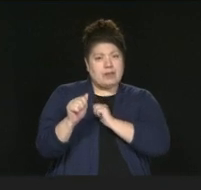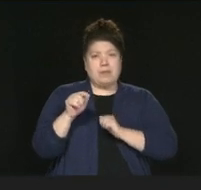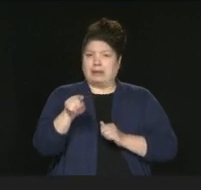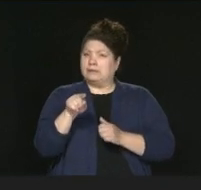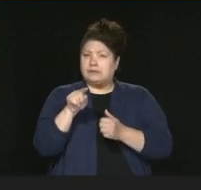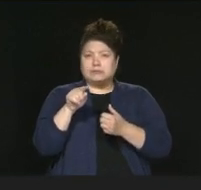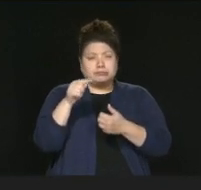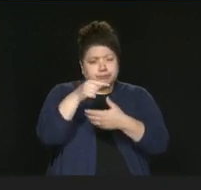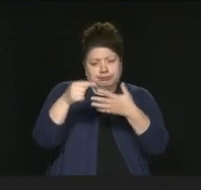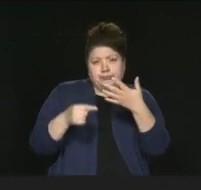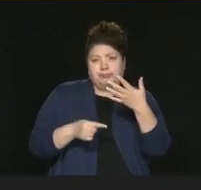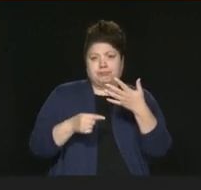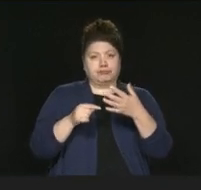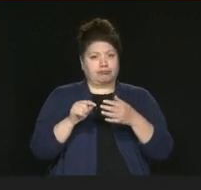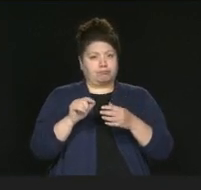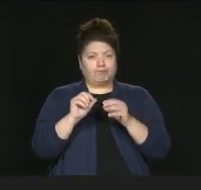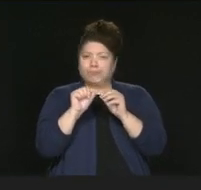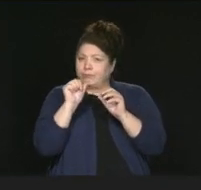through regulations.